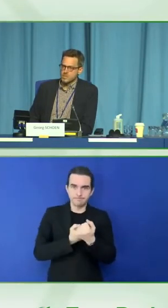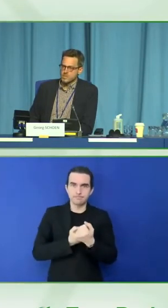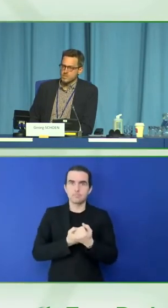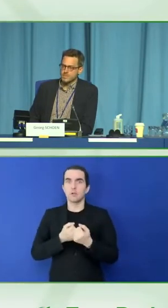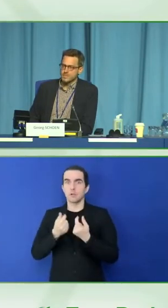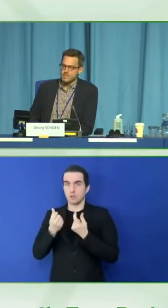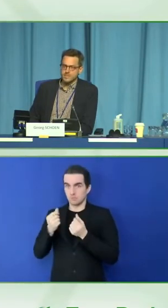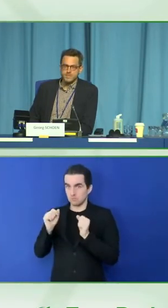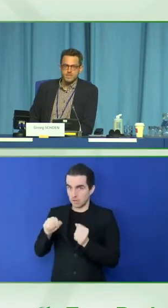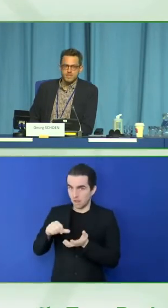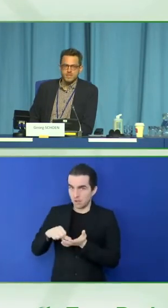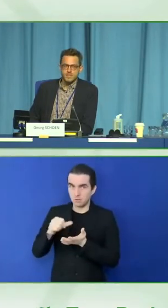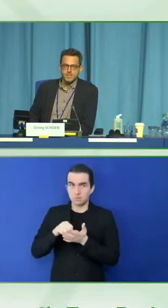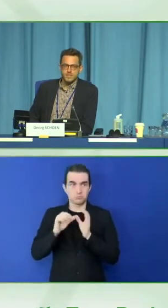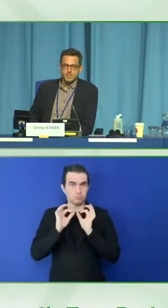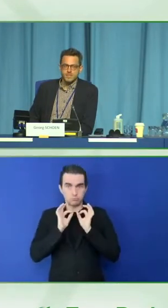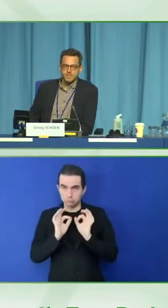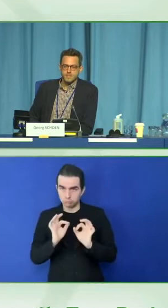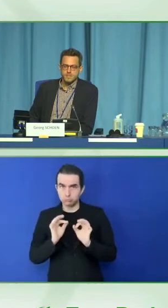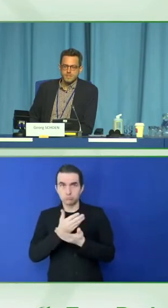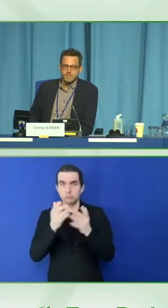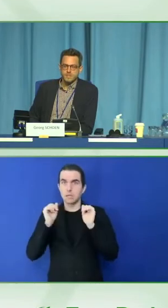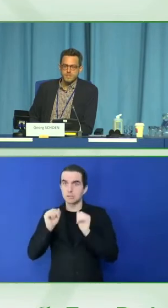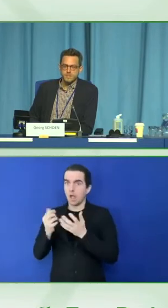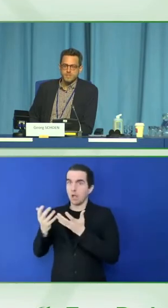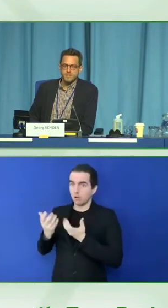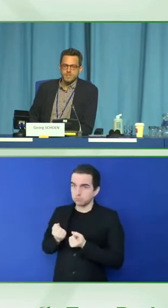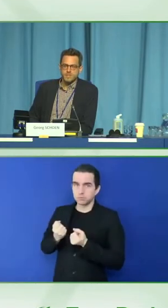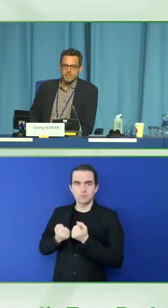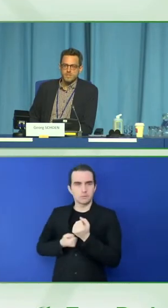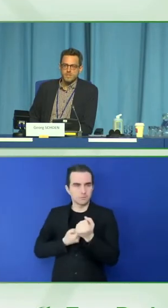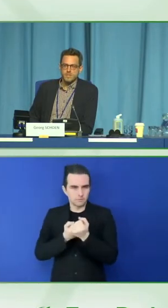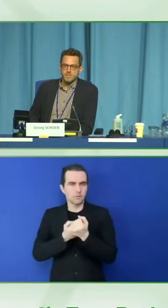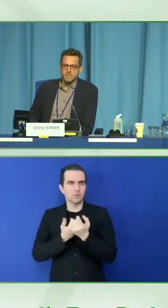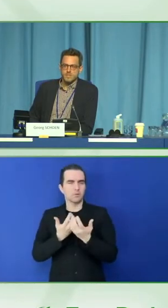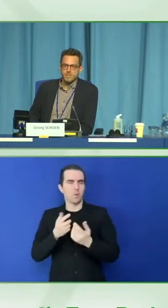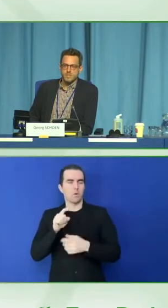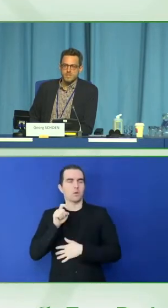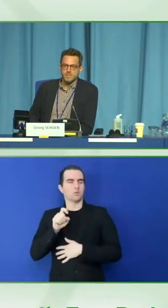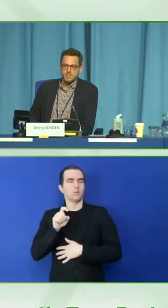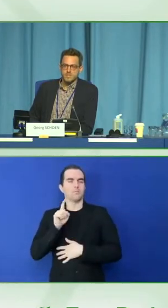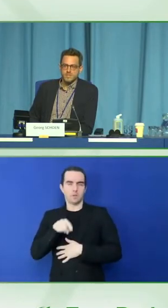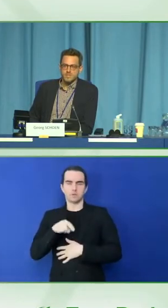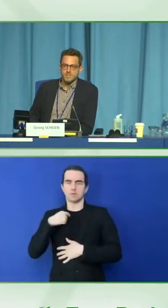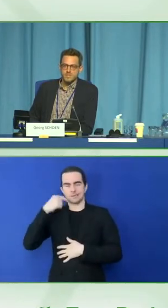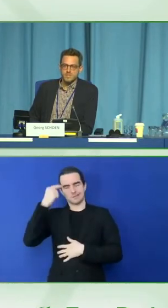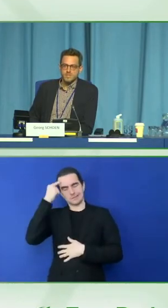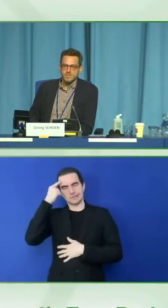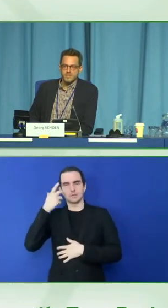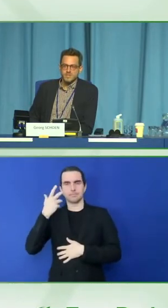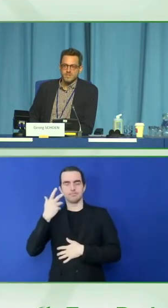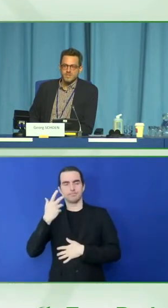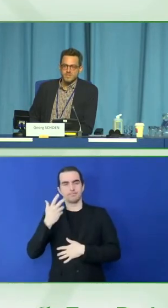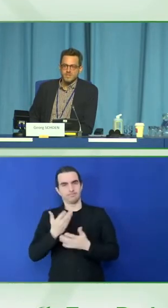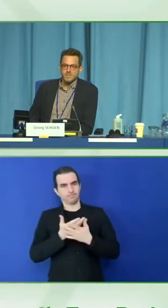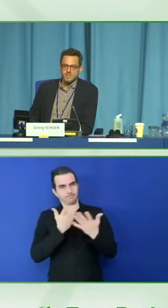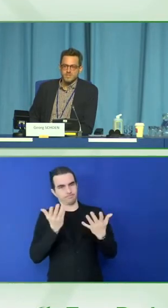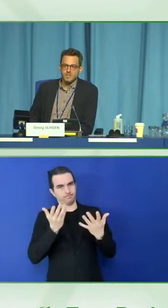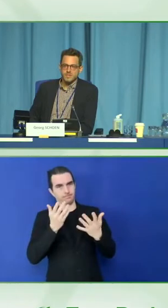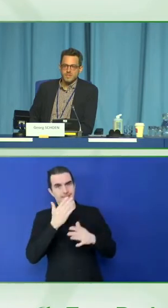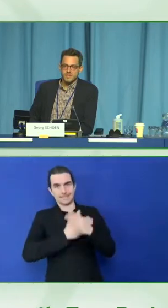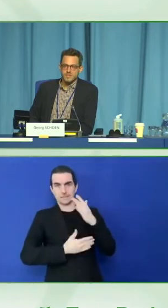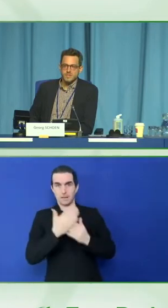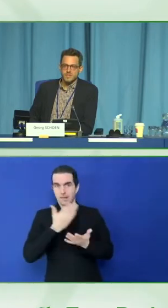other people or which happens by chance, and it's an unfortunate thing. We must understand that at